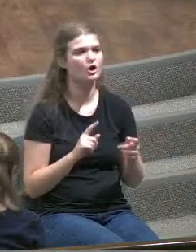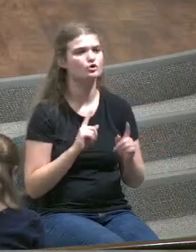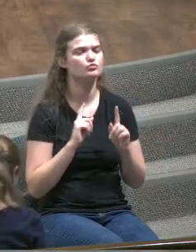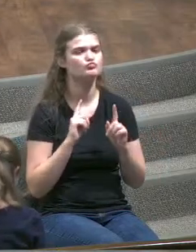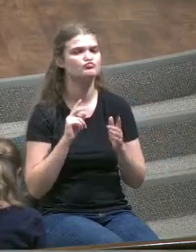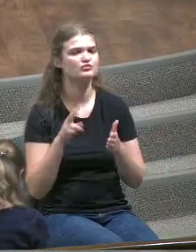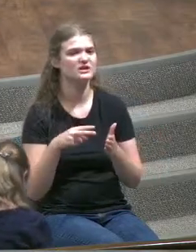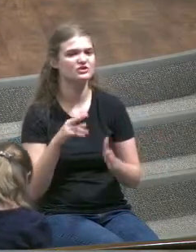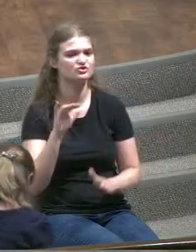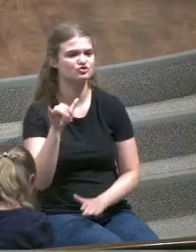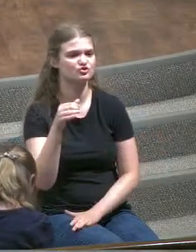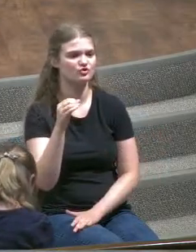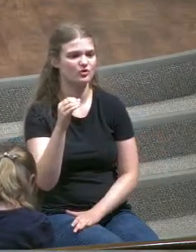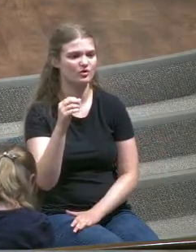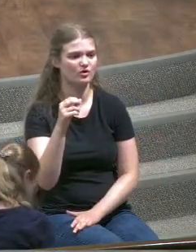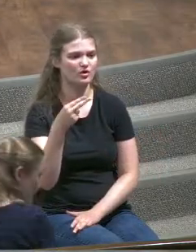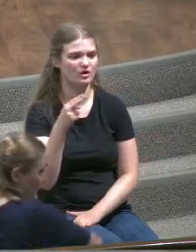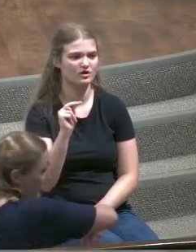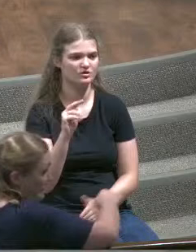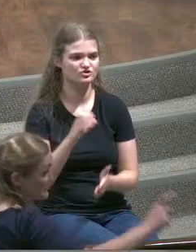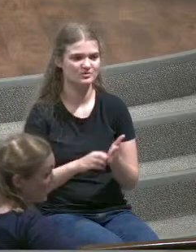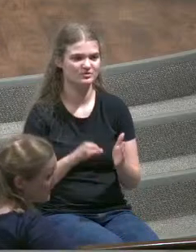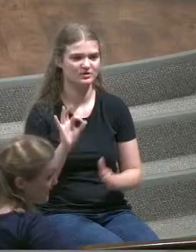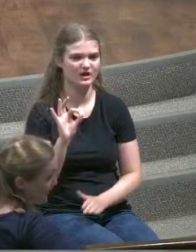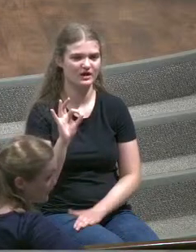Turn there. We got time. Turn there. John 9.